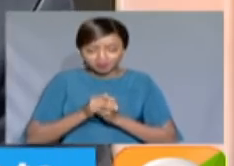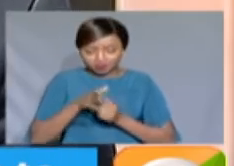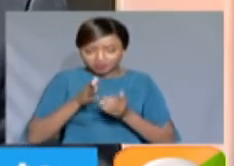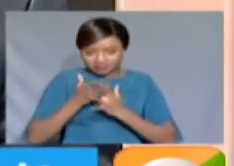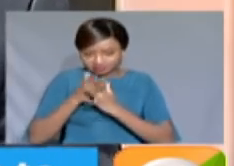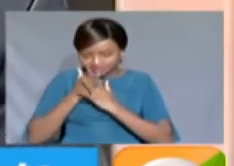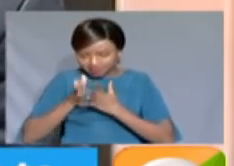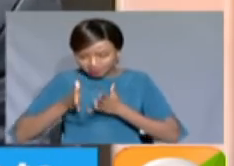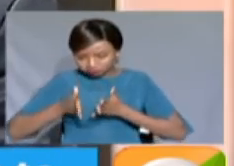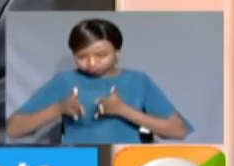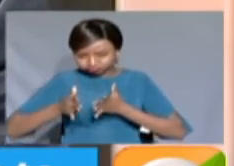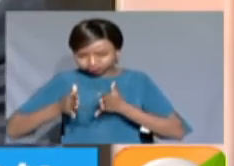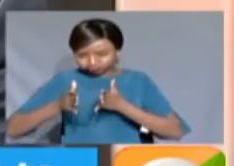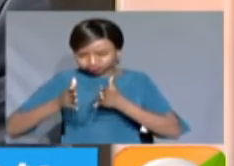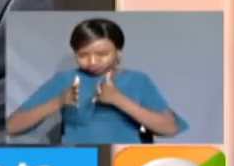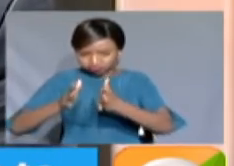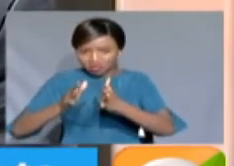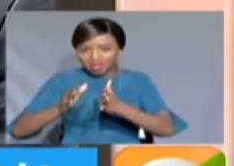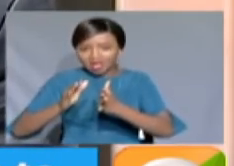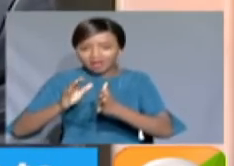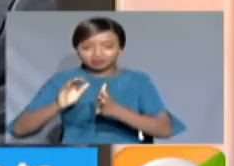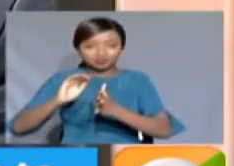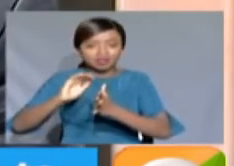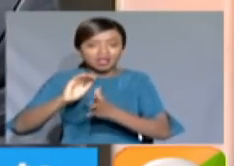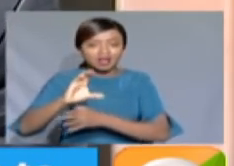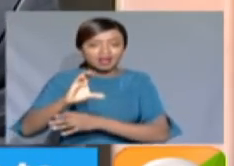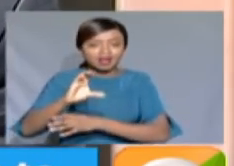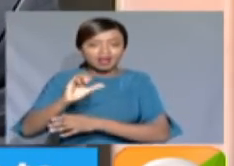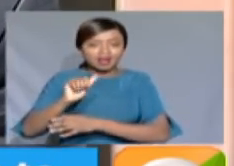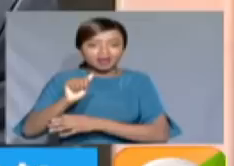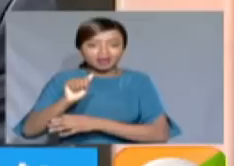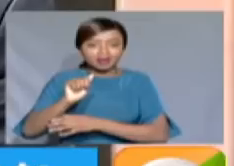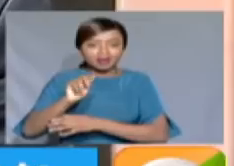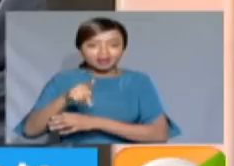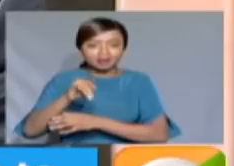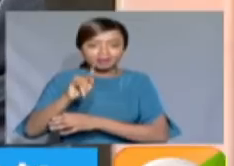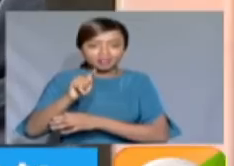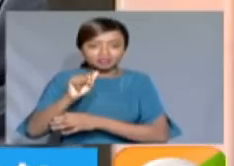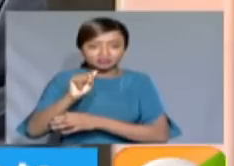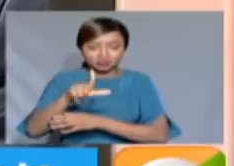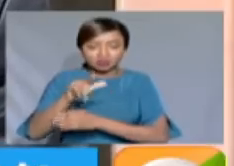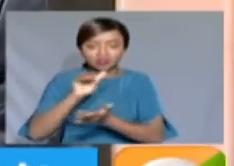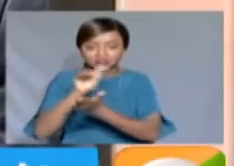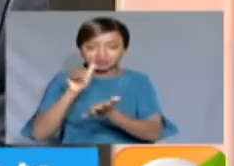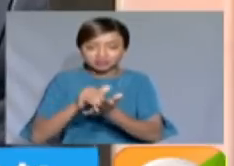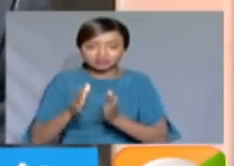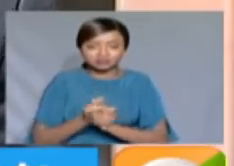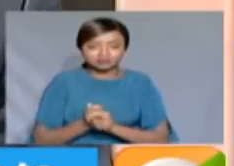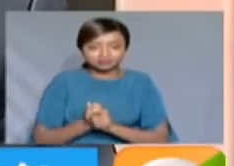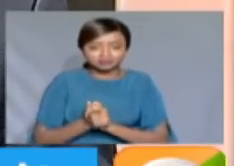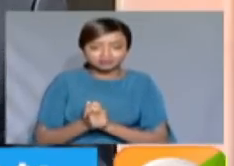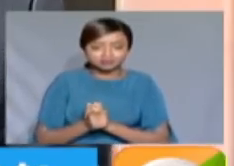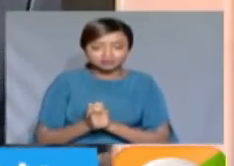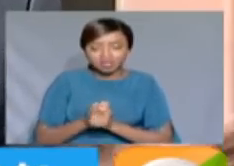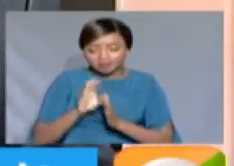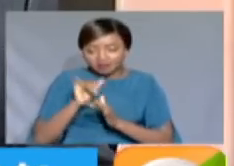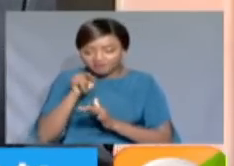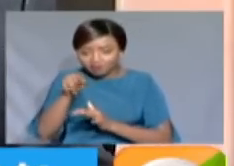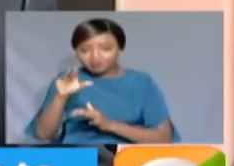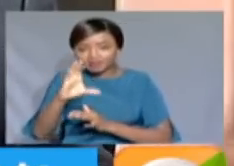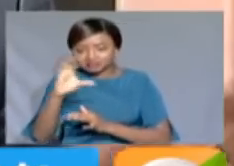be able to work up to Capital Center without necessarily having to affect the traffic as it exists today. But now, from capital